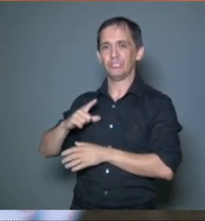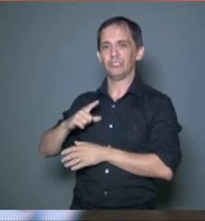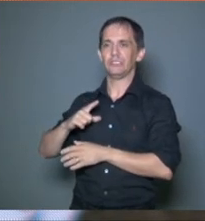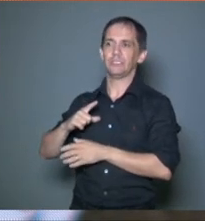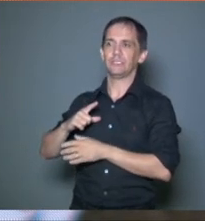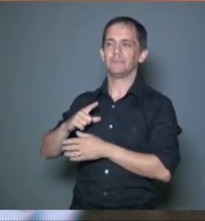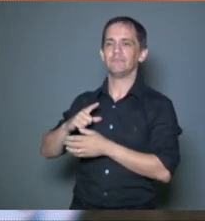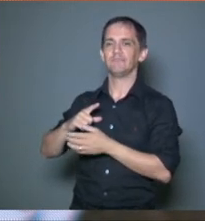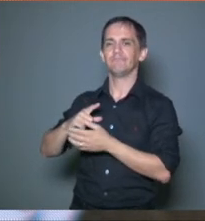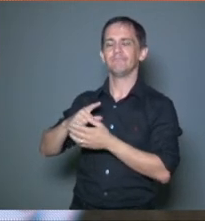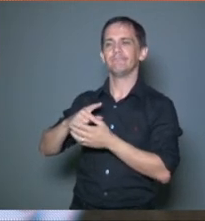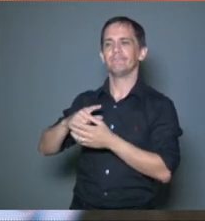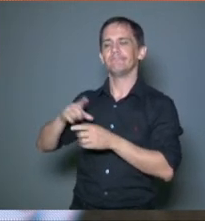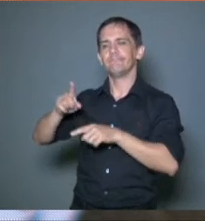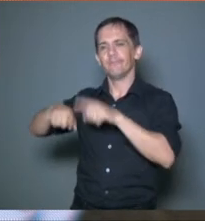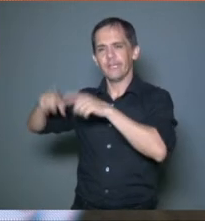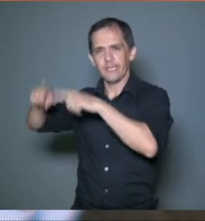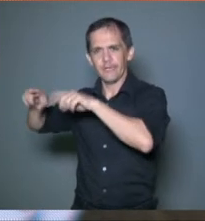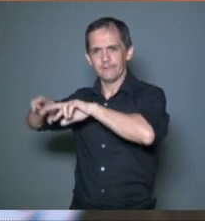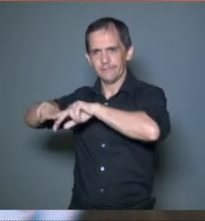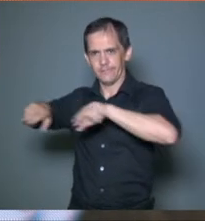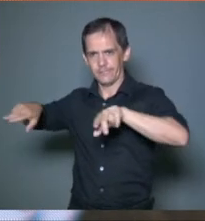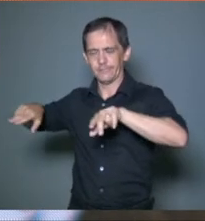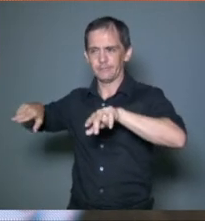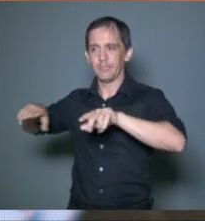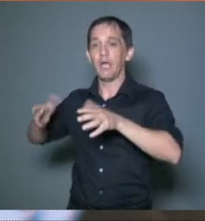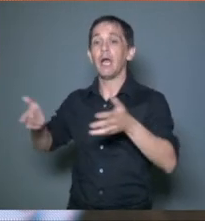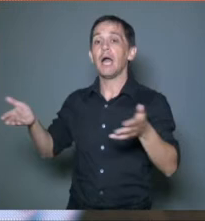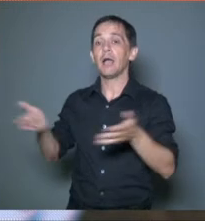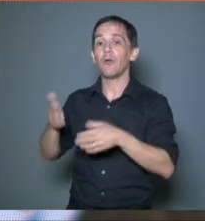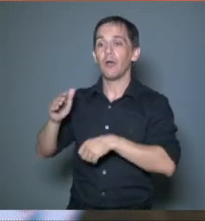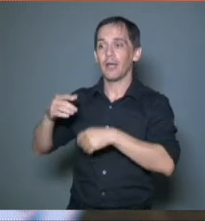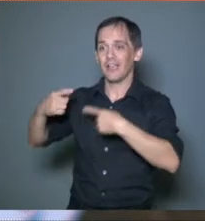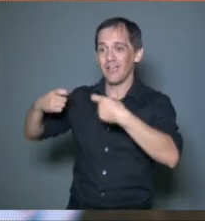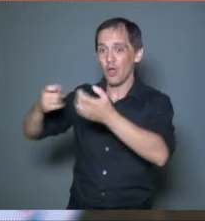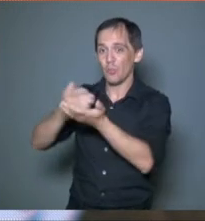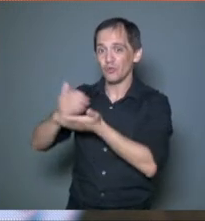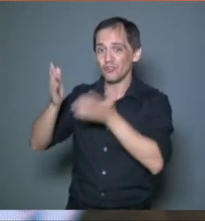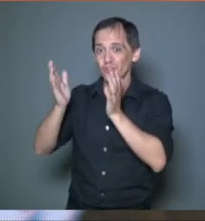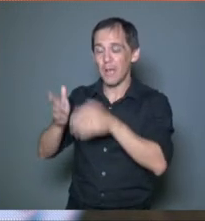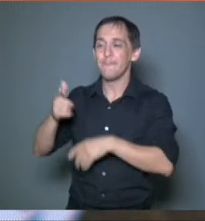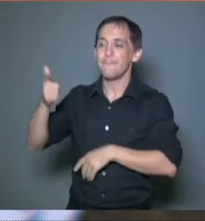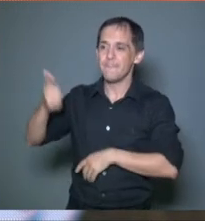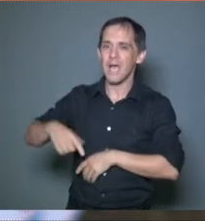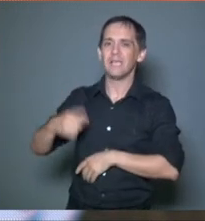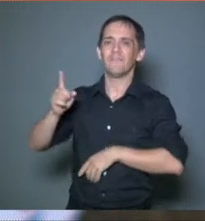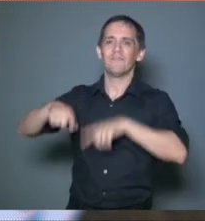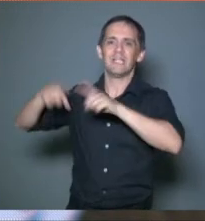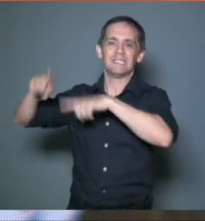supply, namely. So let us begin with the supply variable.